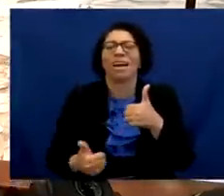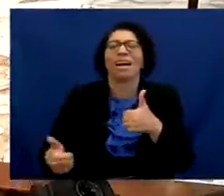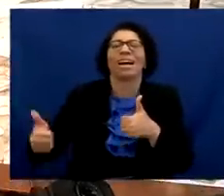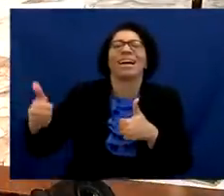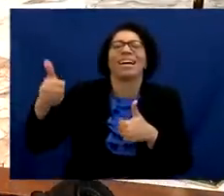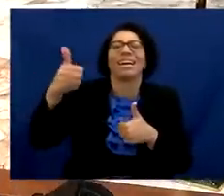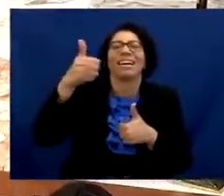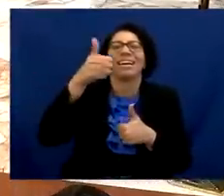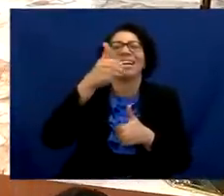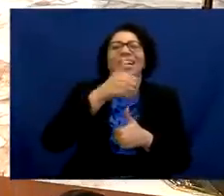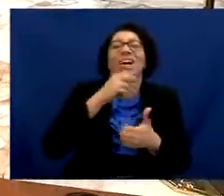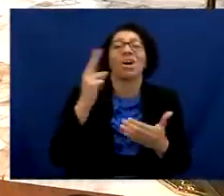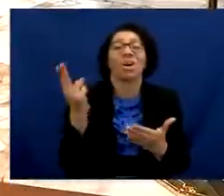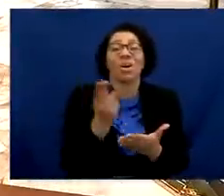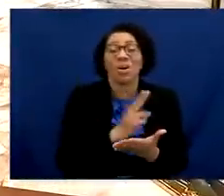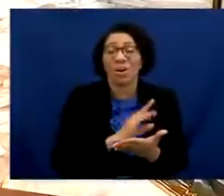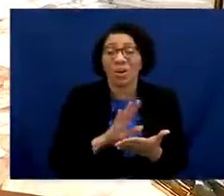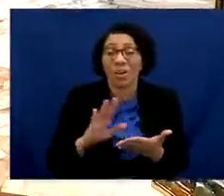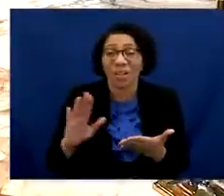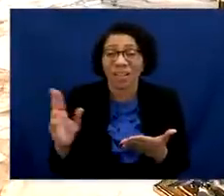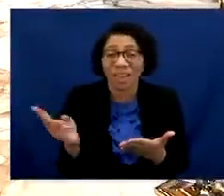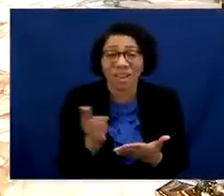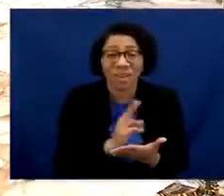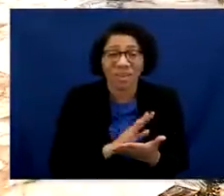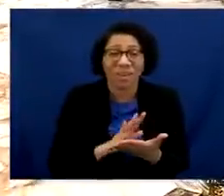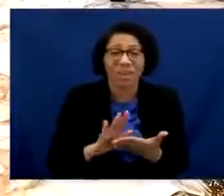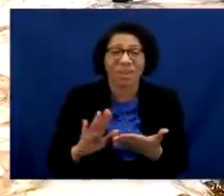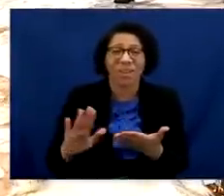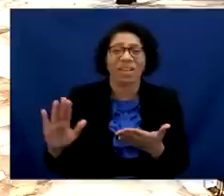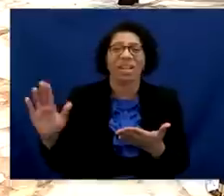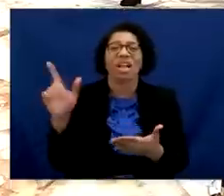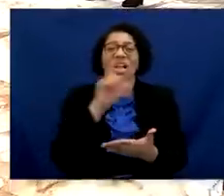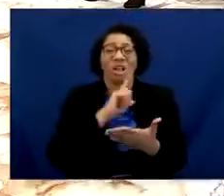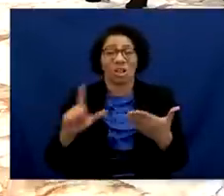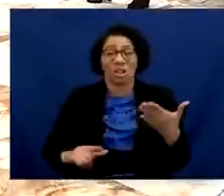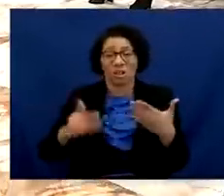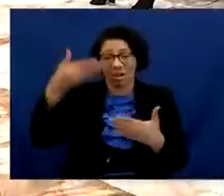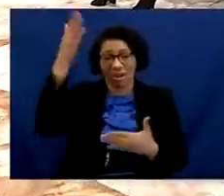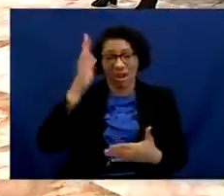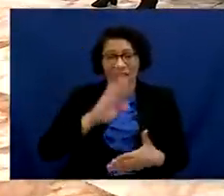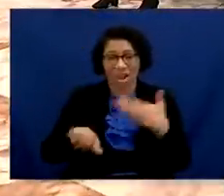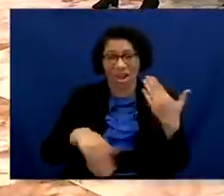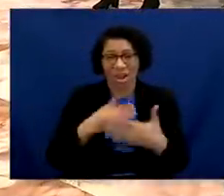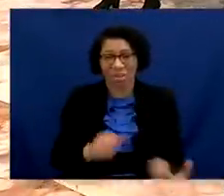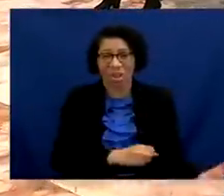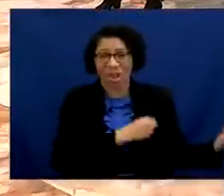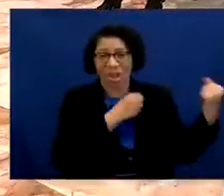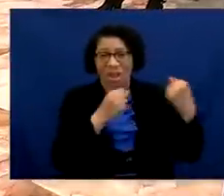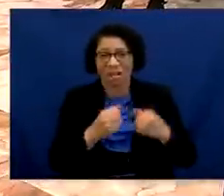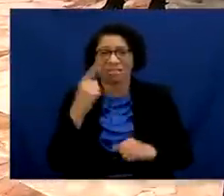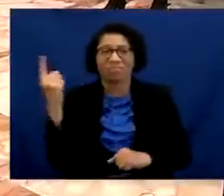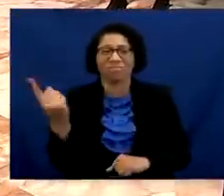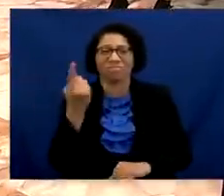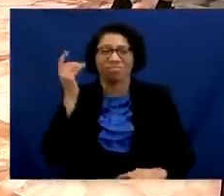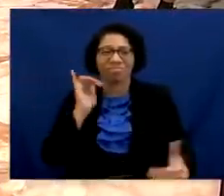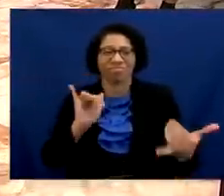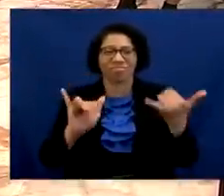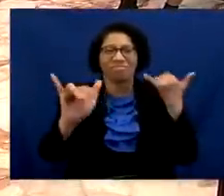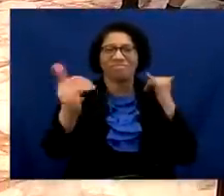Holy, holy is the Lord God Almighty, who was and is and is to